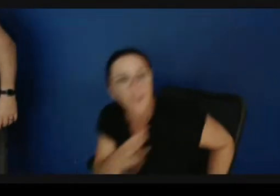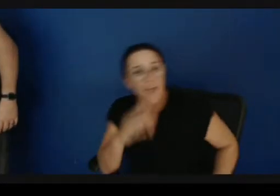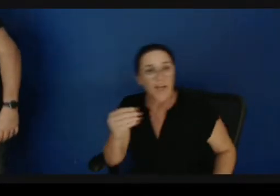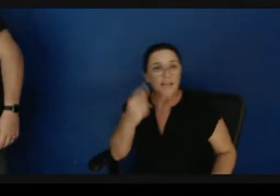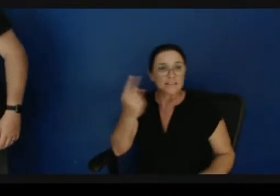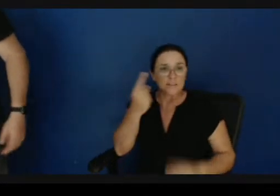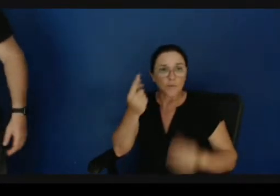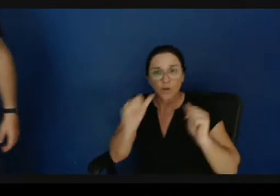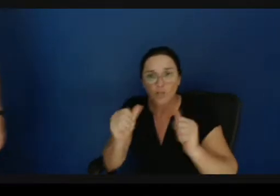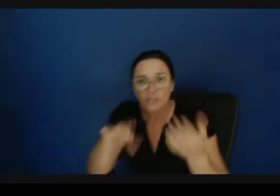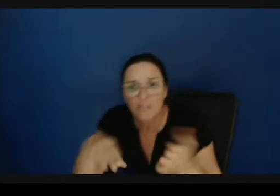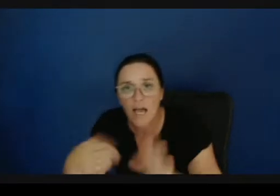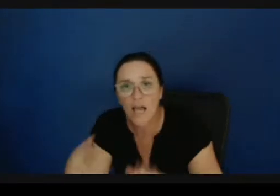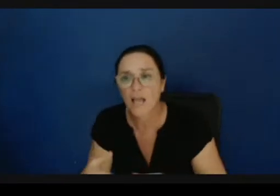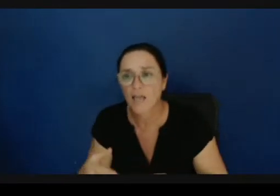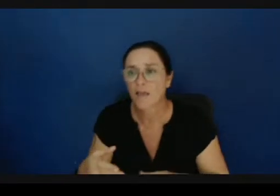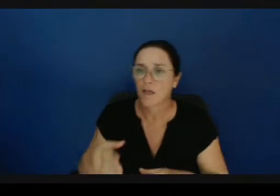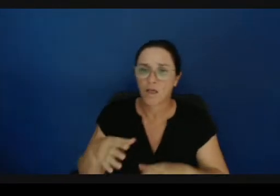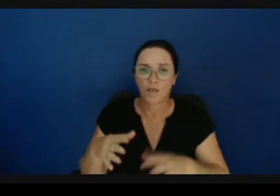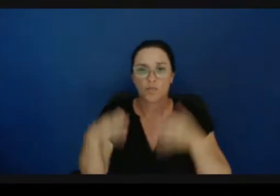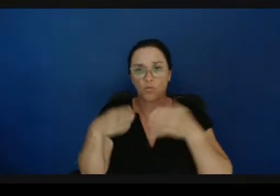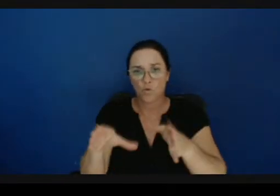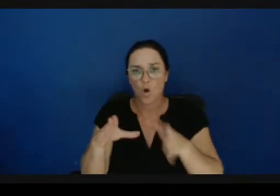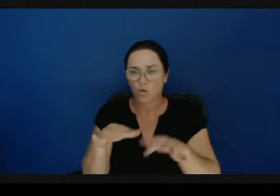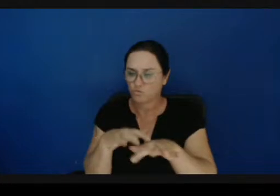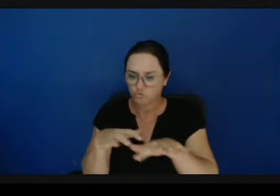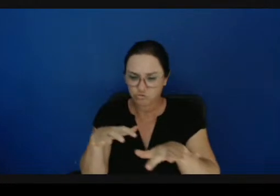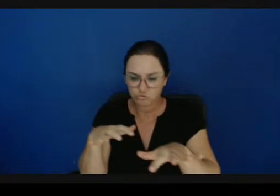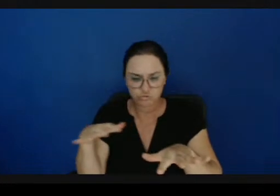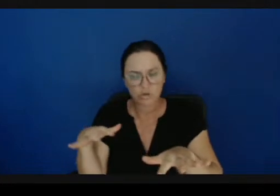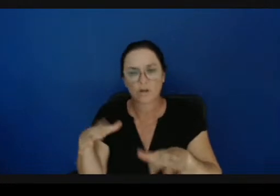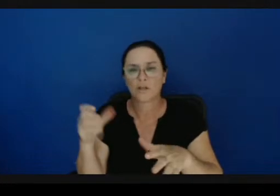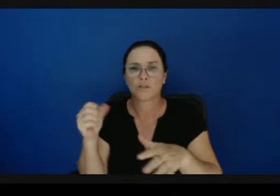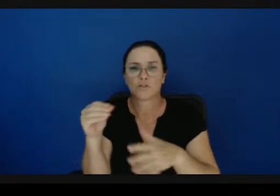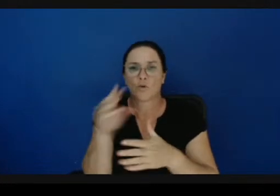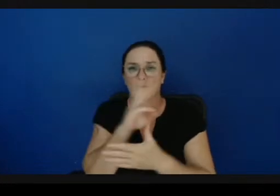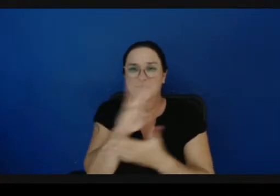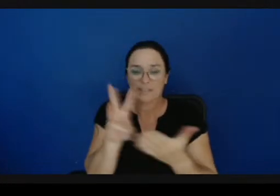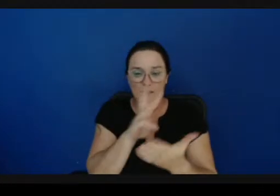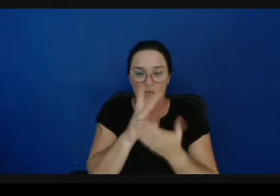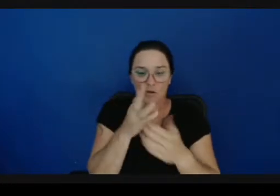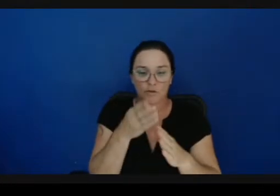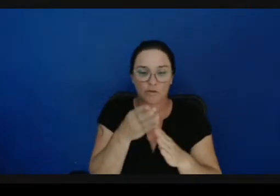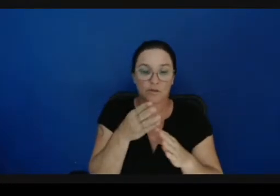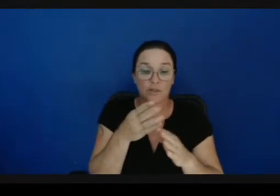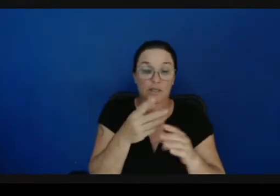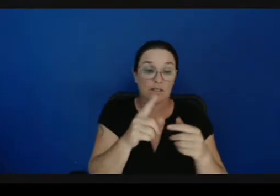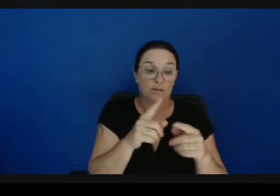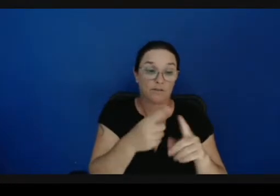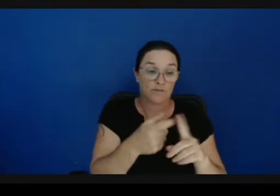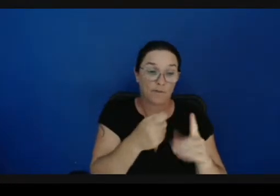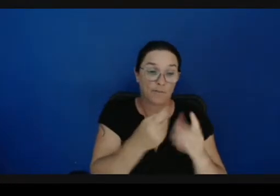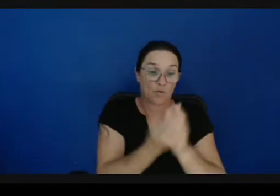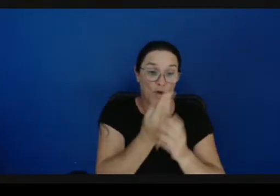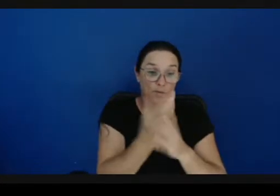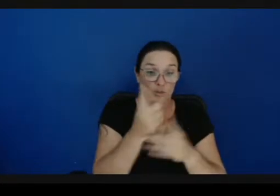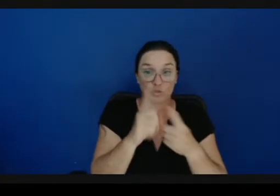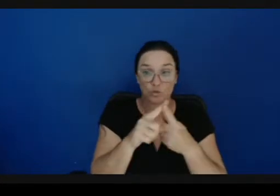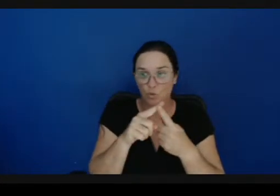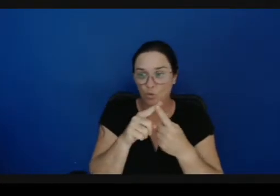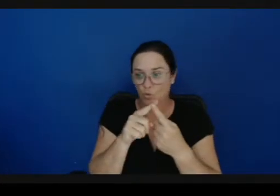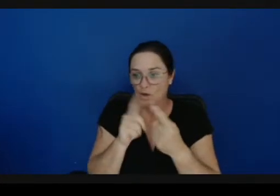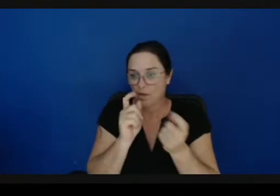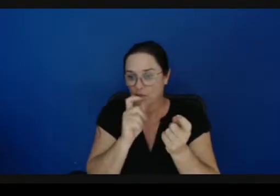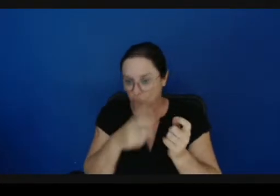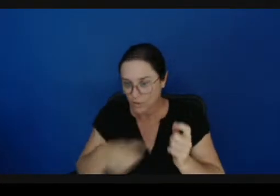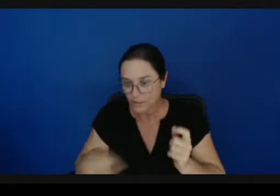up. So you're going to need those hours. So say it was 6 hours from the summit eruption until the transition. You're going to need every minute of that to clear traffic out